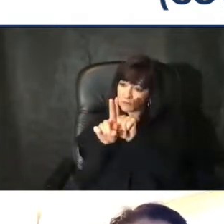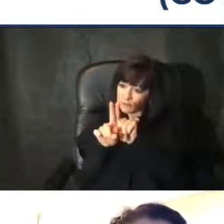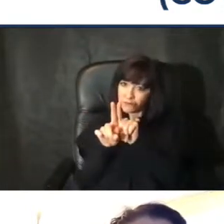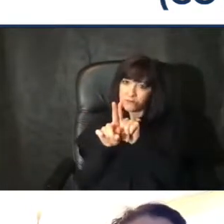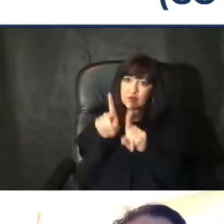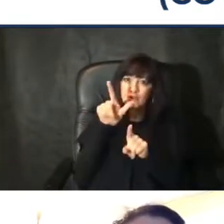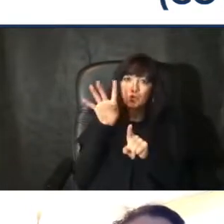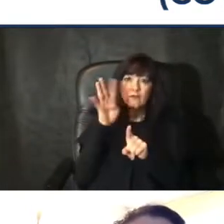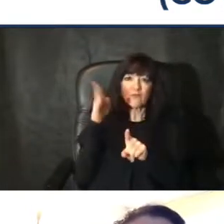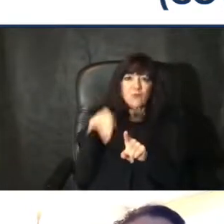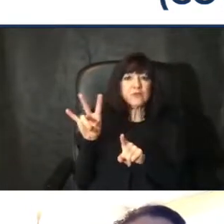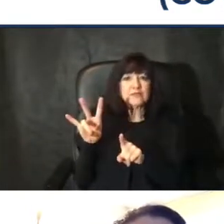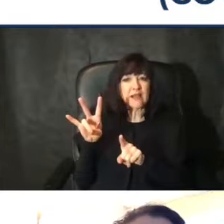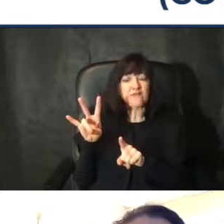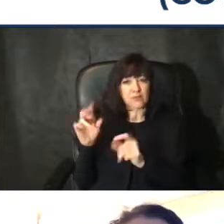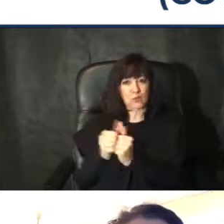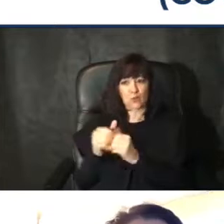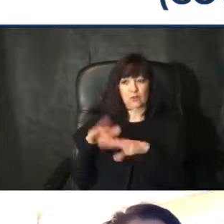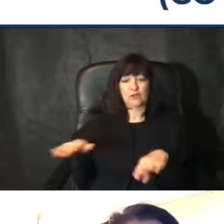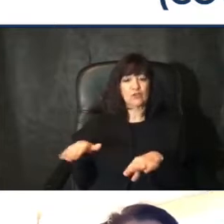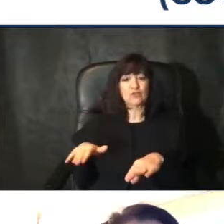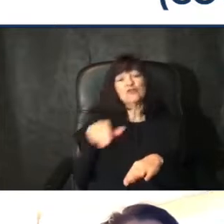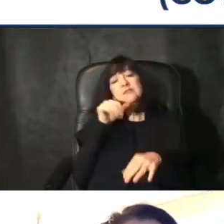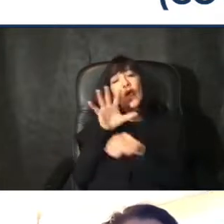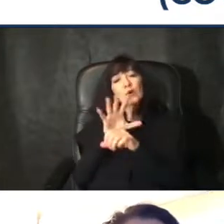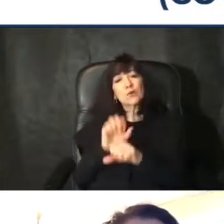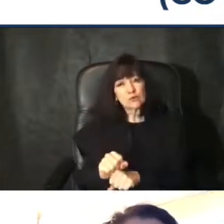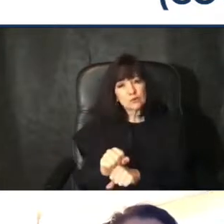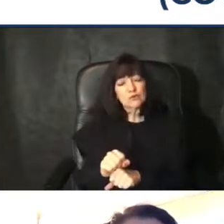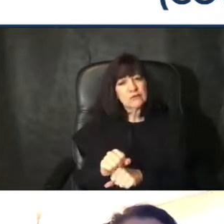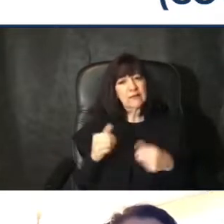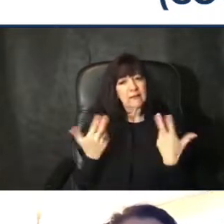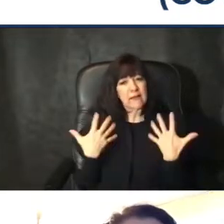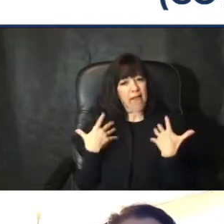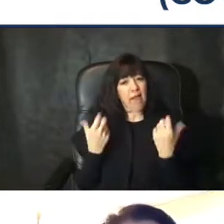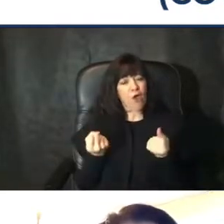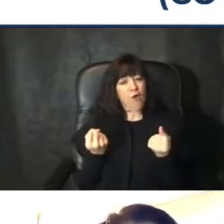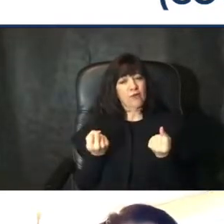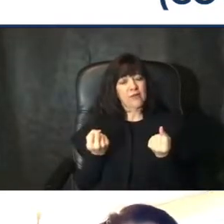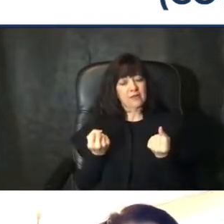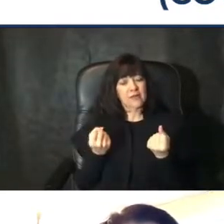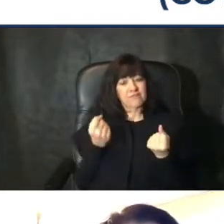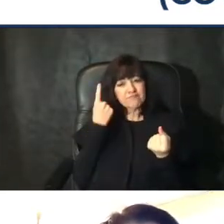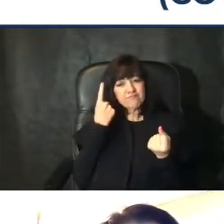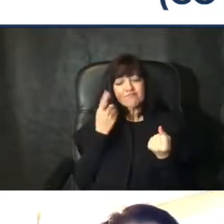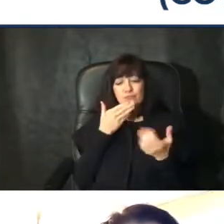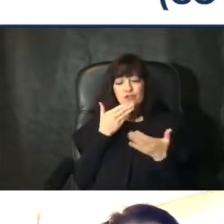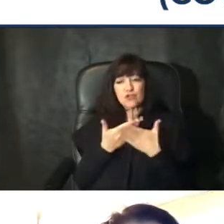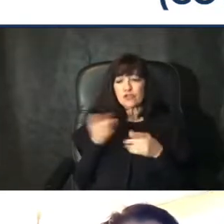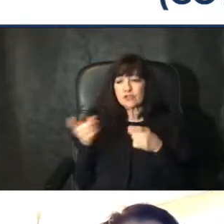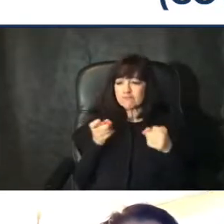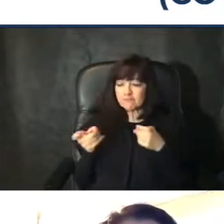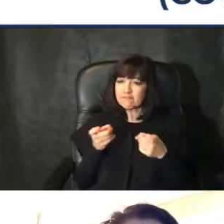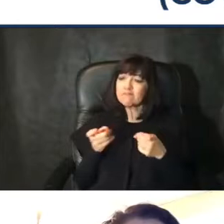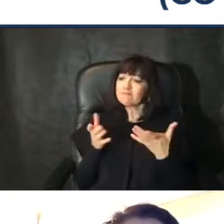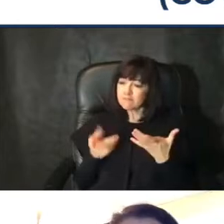used to it. And we're still encouraging families to continue with their therapy sessions, whether